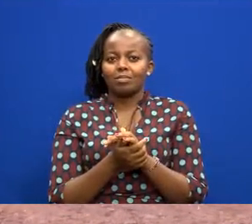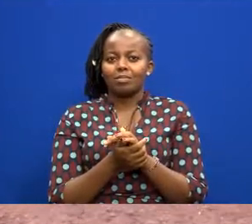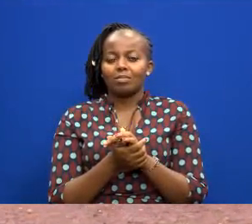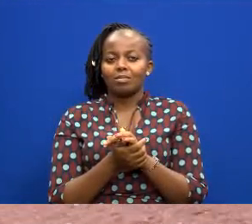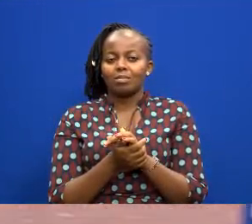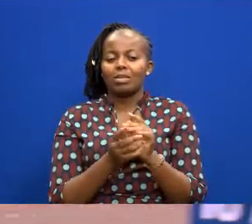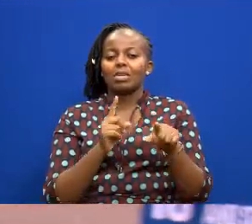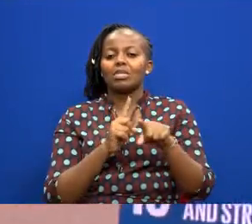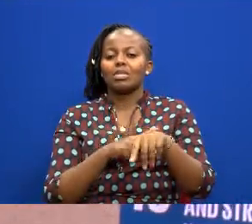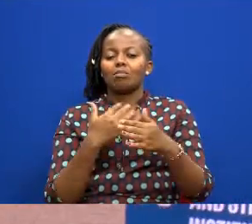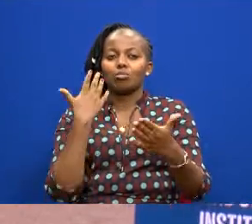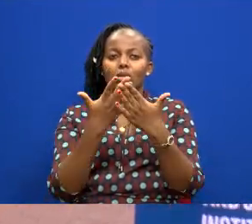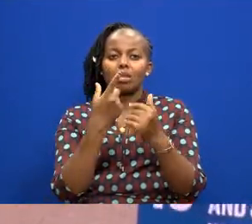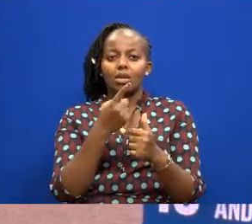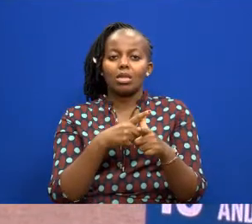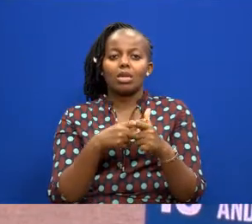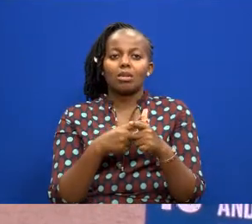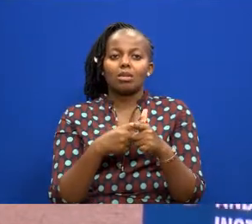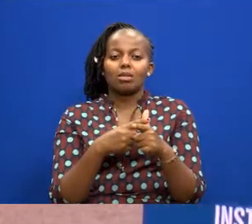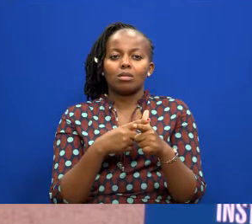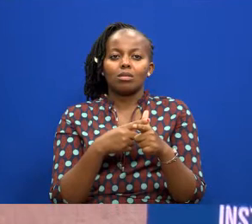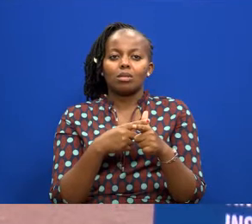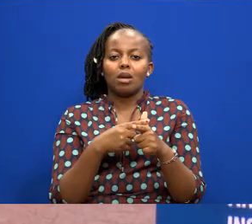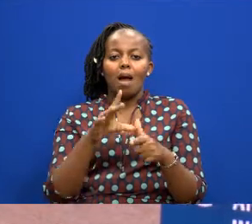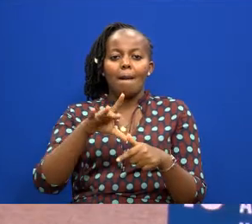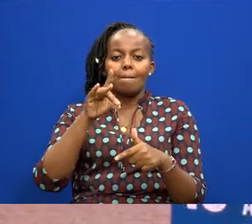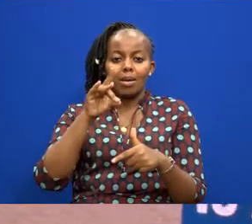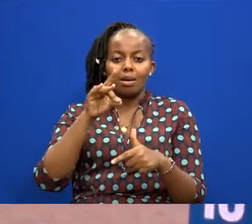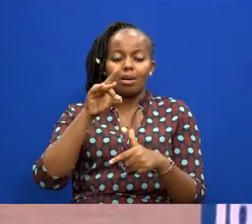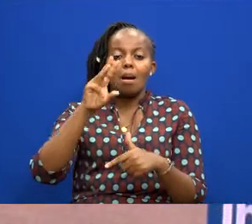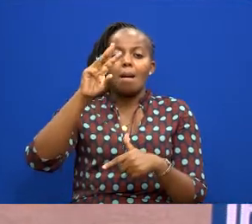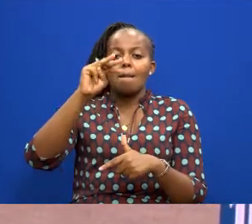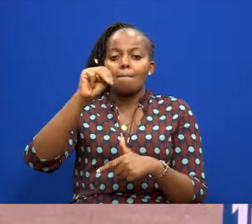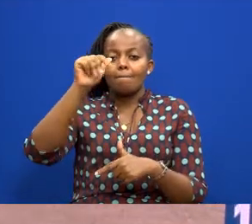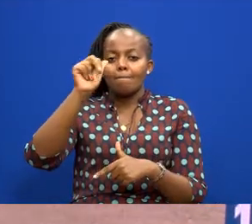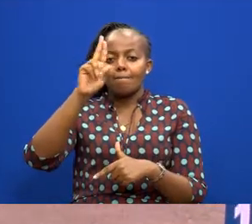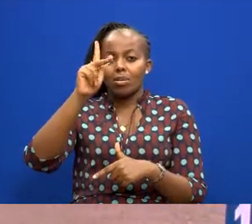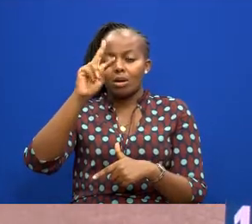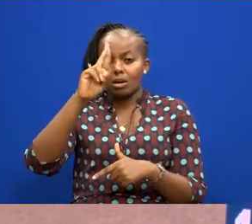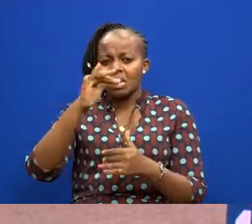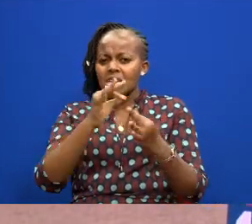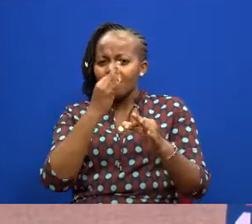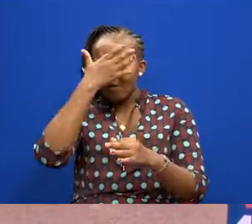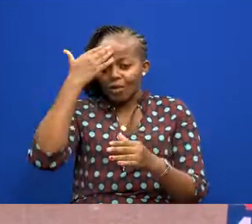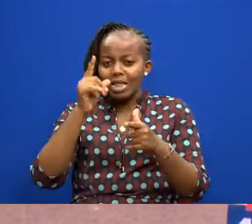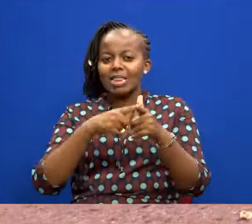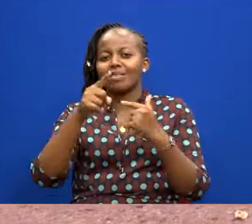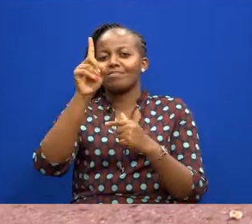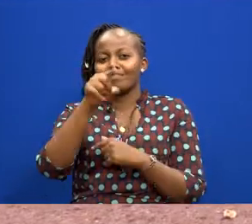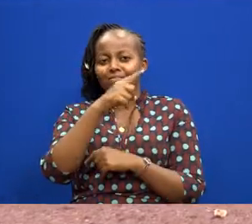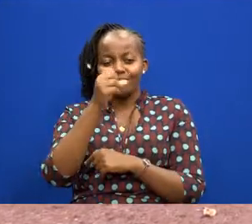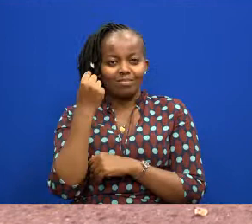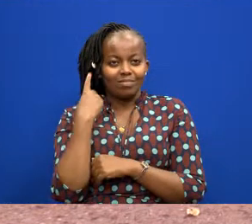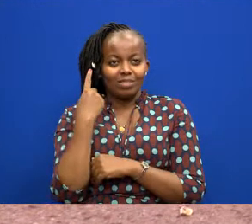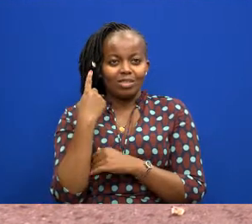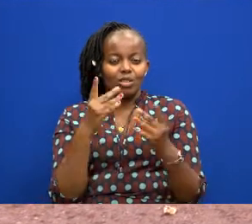get here, I have to pick my marker. If I forget the marker, then I forfeit my chance. So, Yes. so,